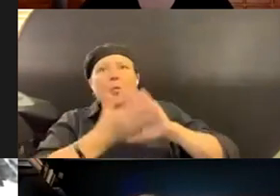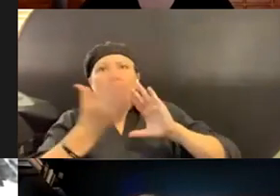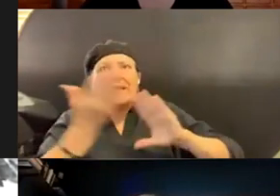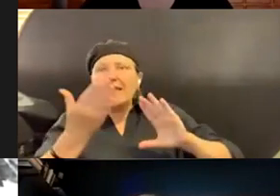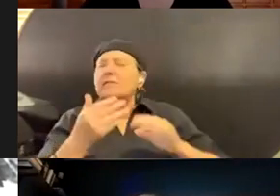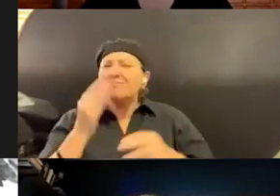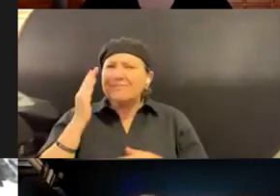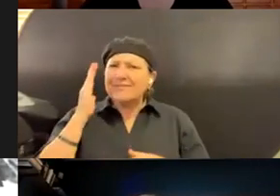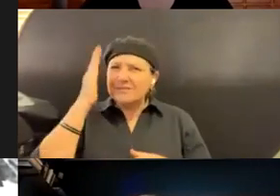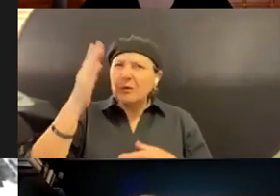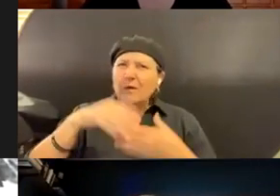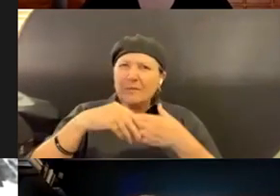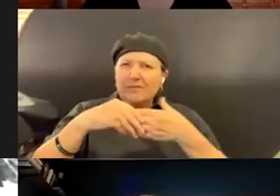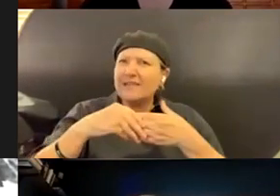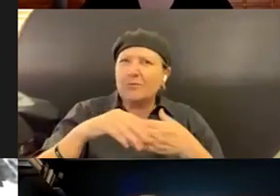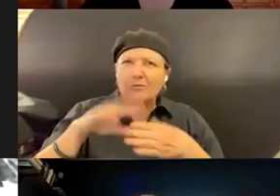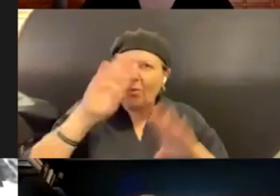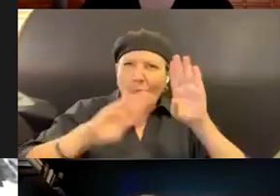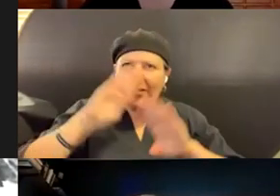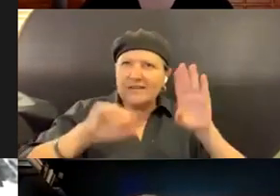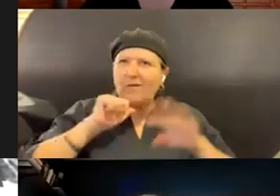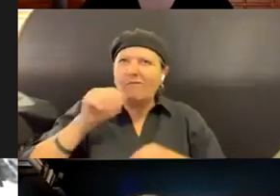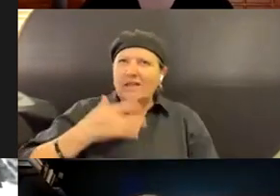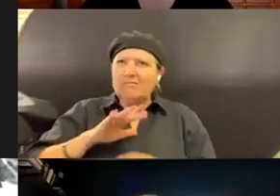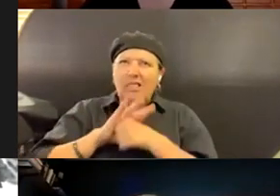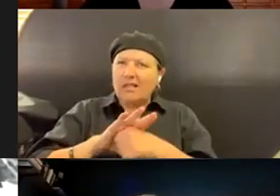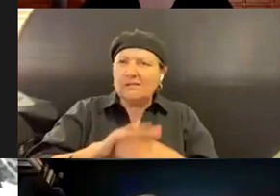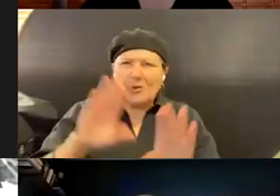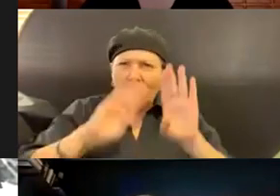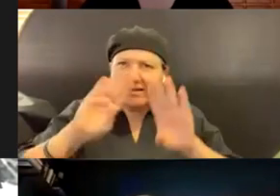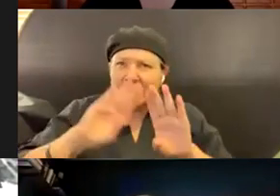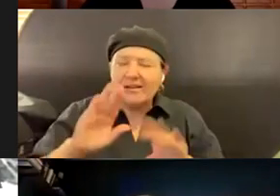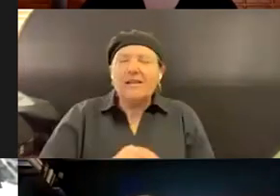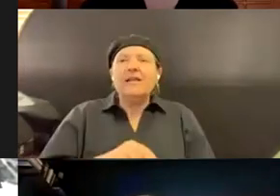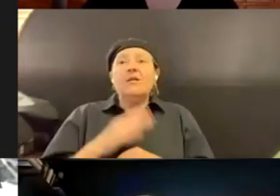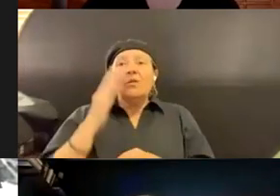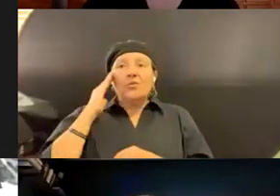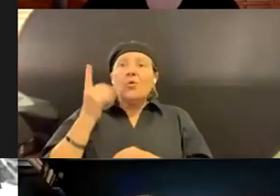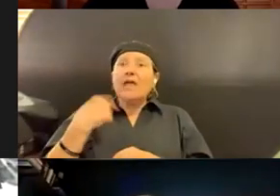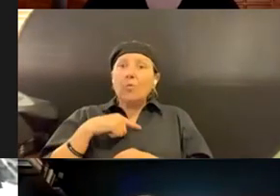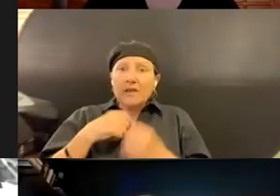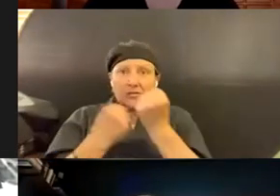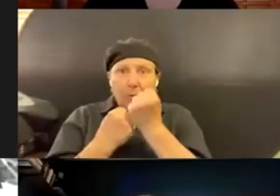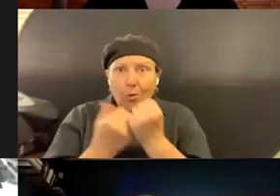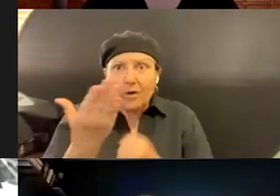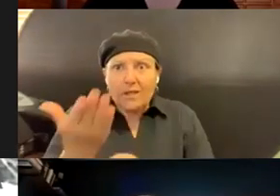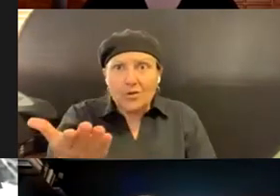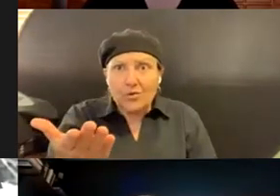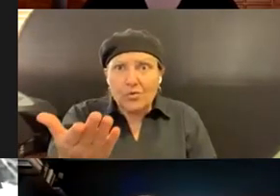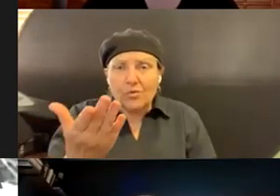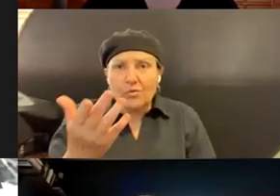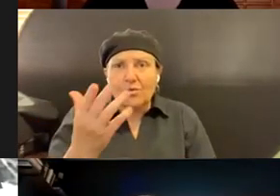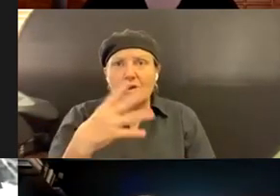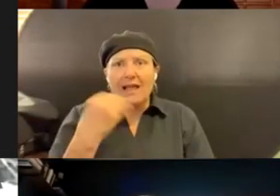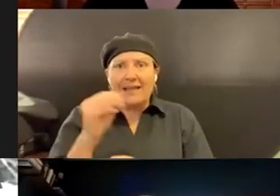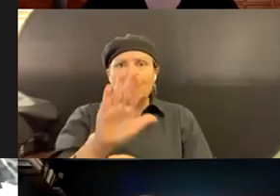Don't let those things stress you out. Know that we are here to support you and your children. And we know